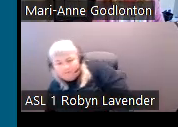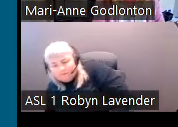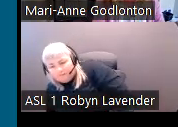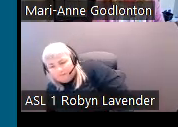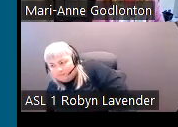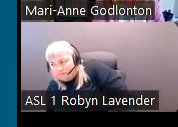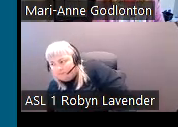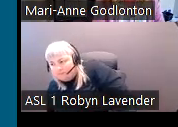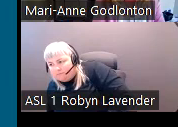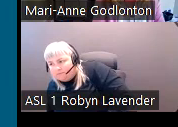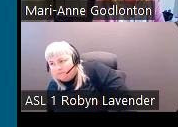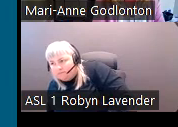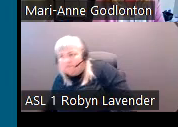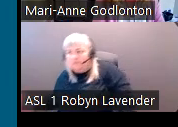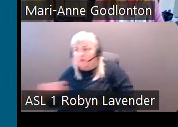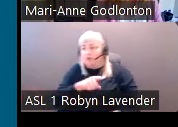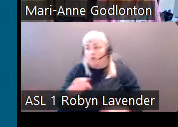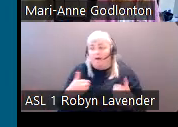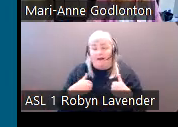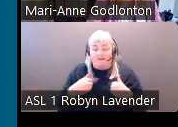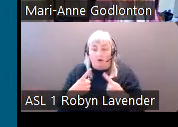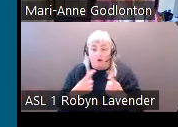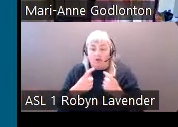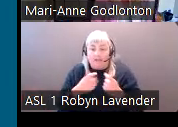there's my information. Thanks